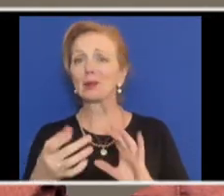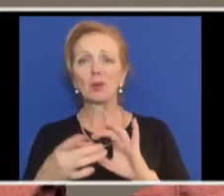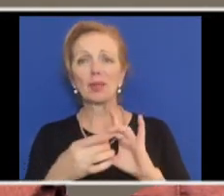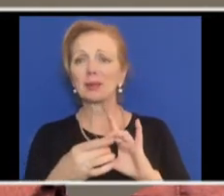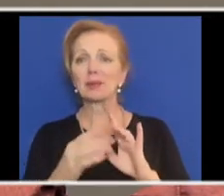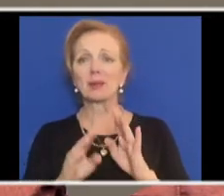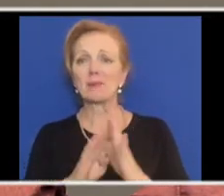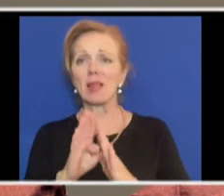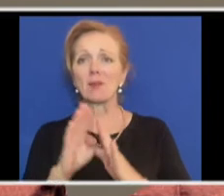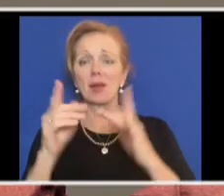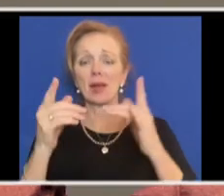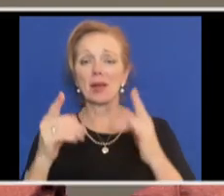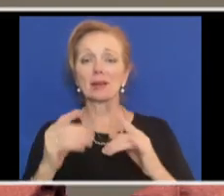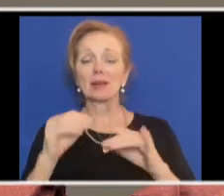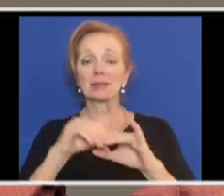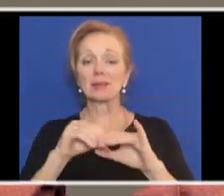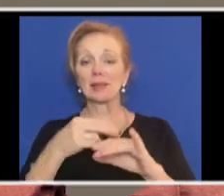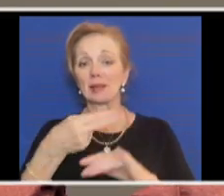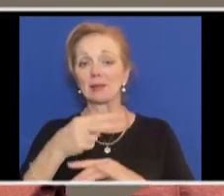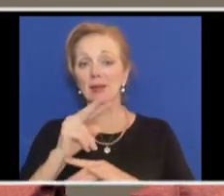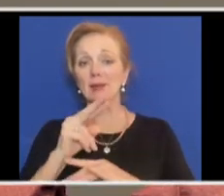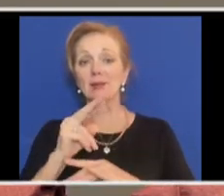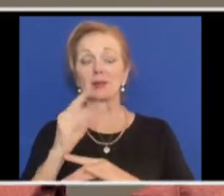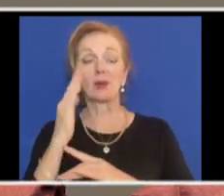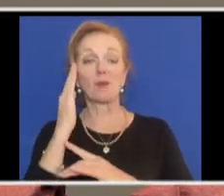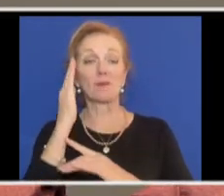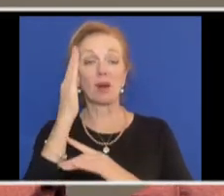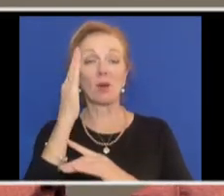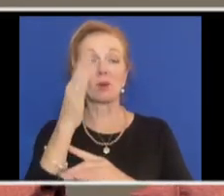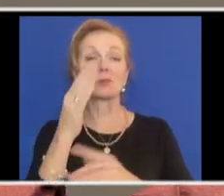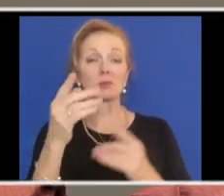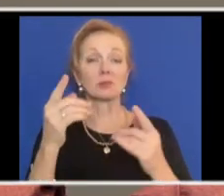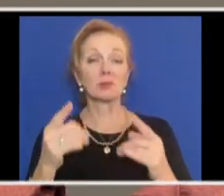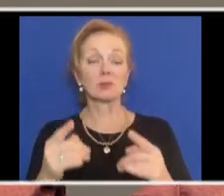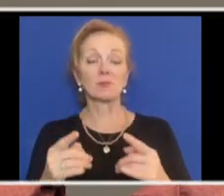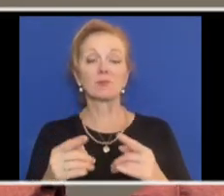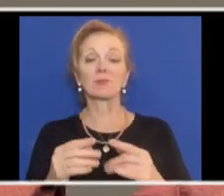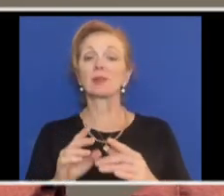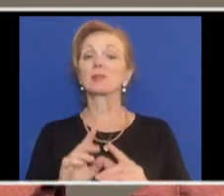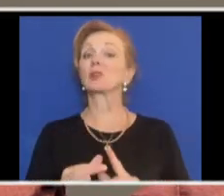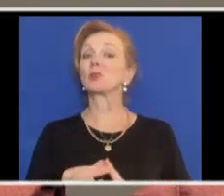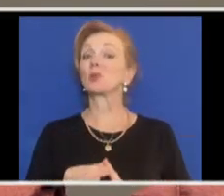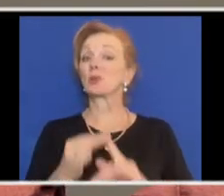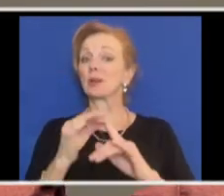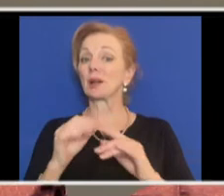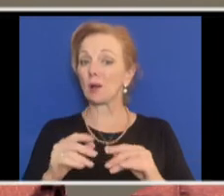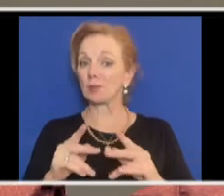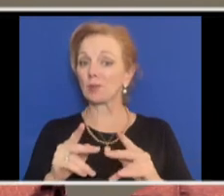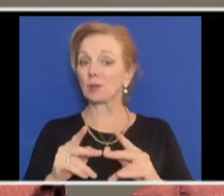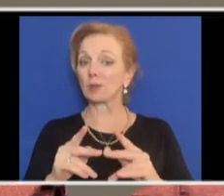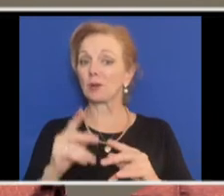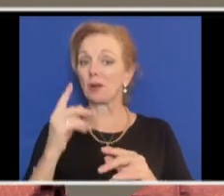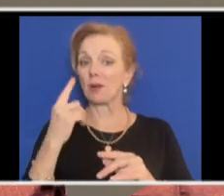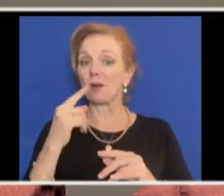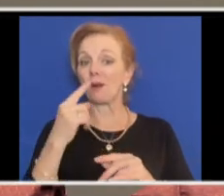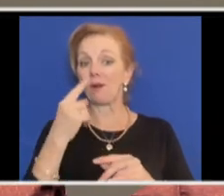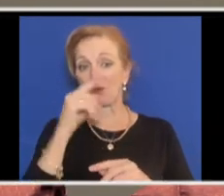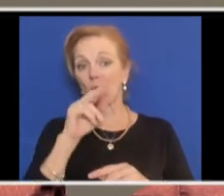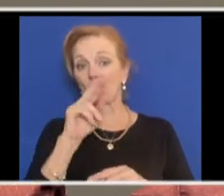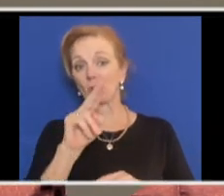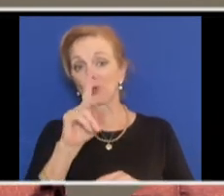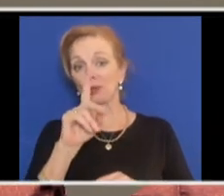that would occur within Hidden Valley in a go forward basis is this is a unique opportunity before the Udo